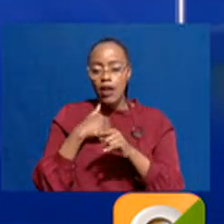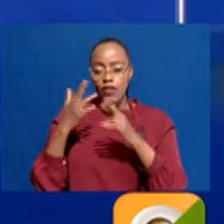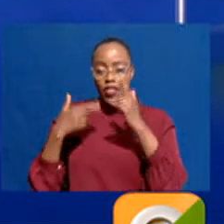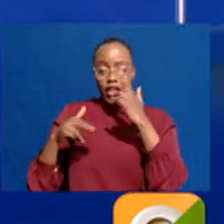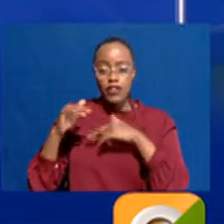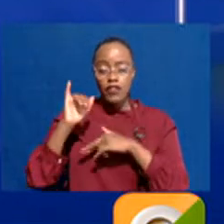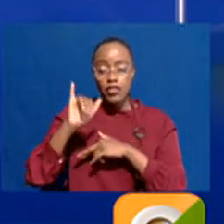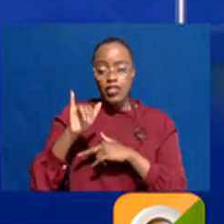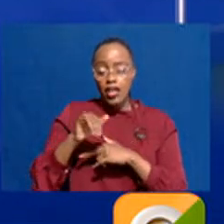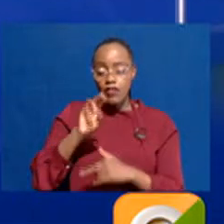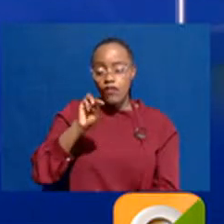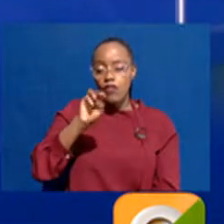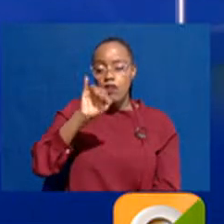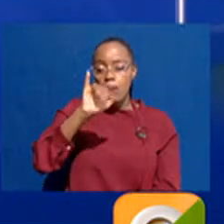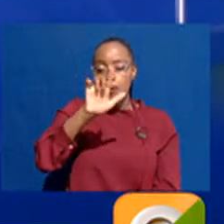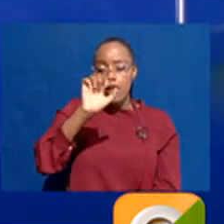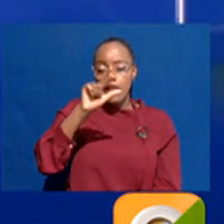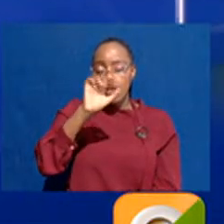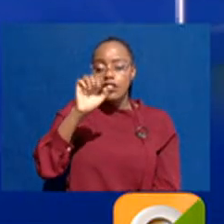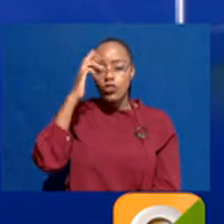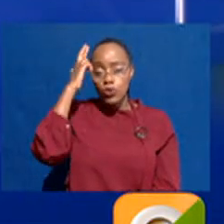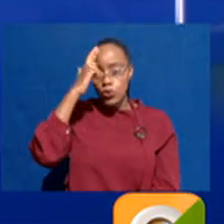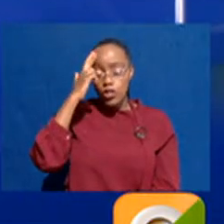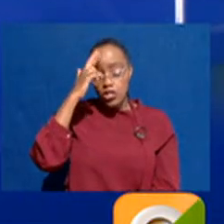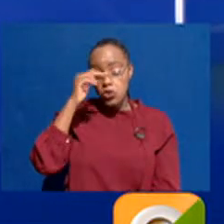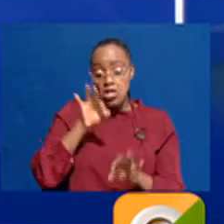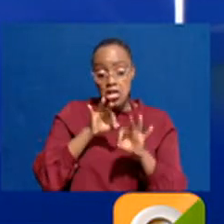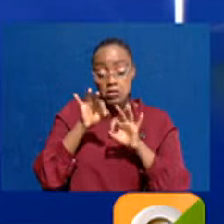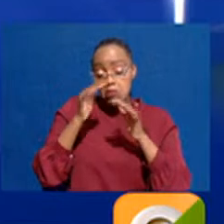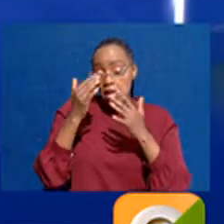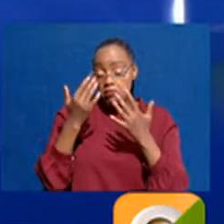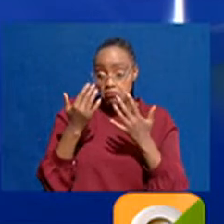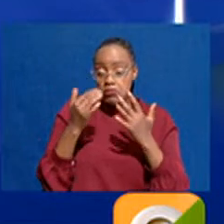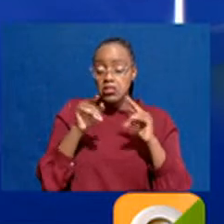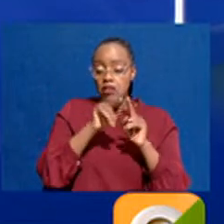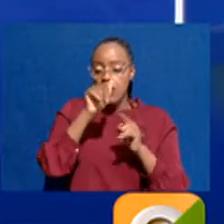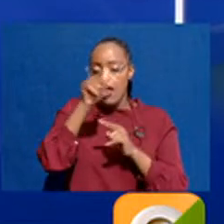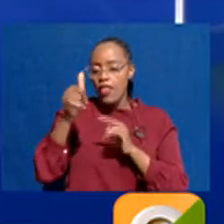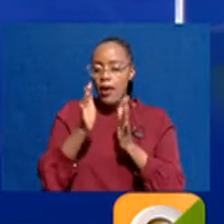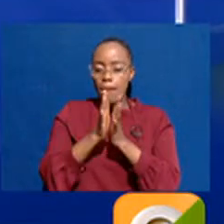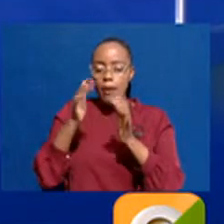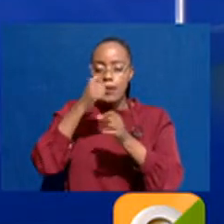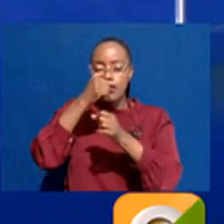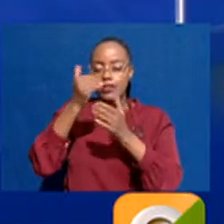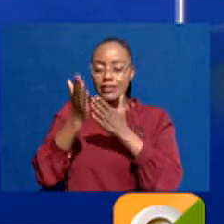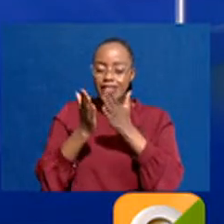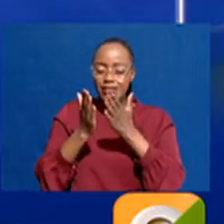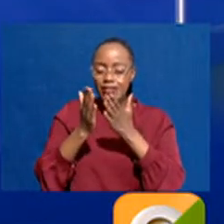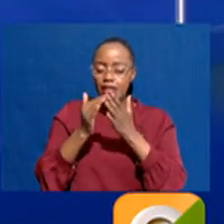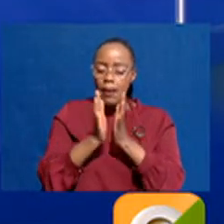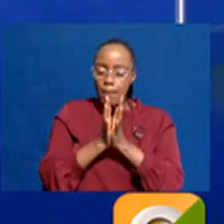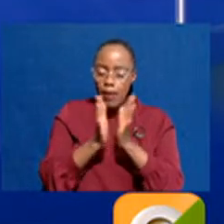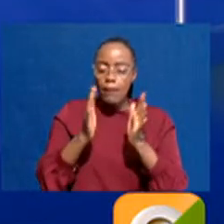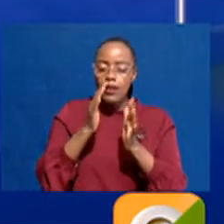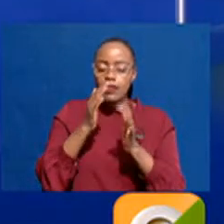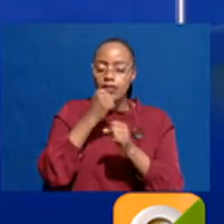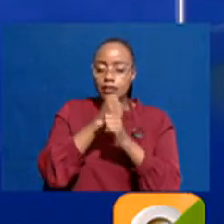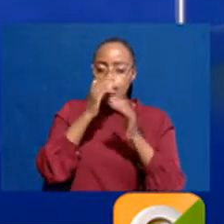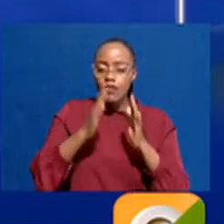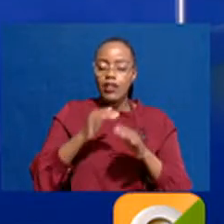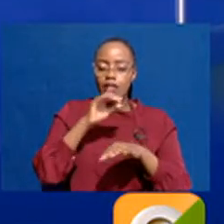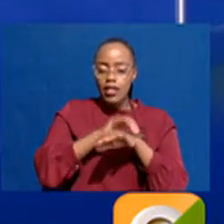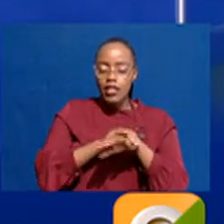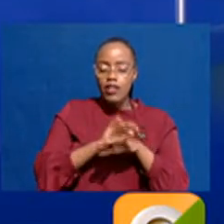to the mileage, which can explain why. But now, the rest of the public service, they're not necessarily getting a raise on